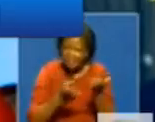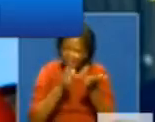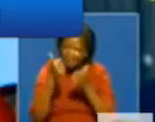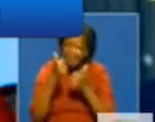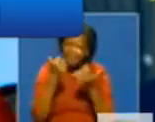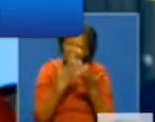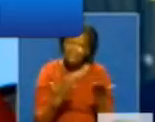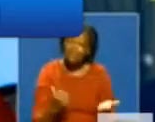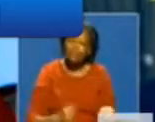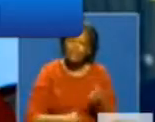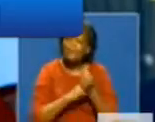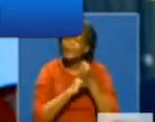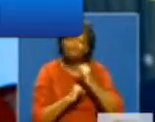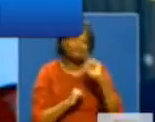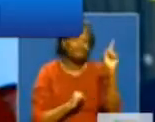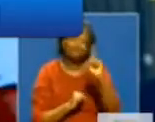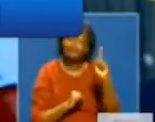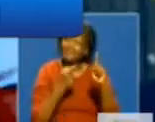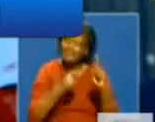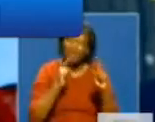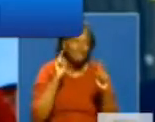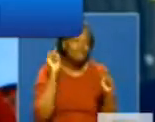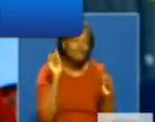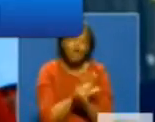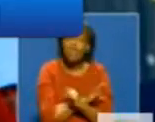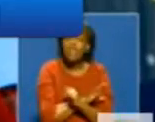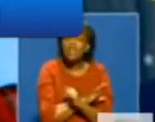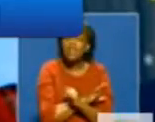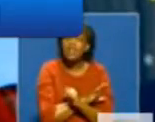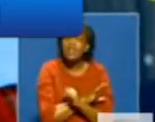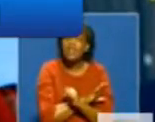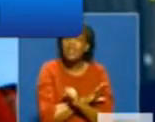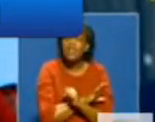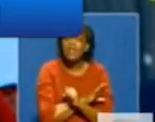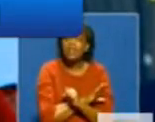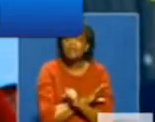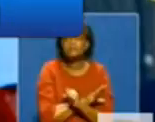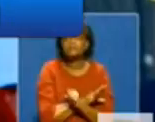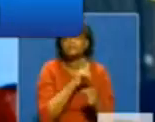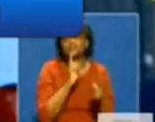it. It is complete. And in fact, he goes ahead to find